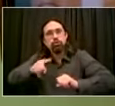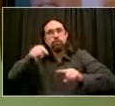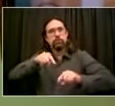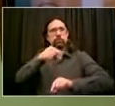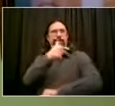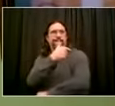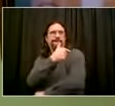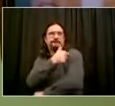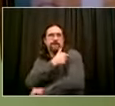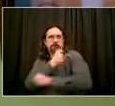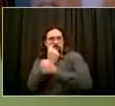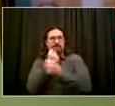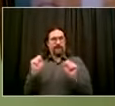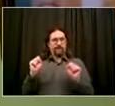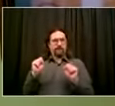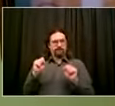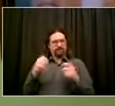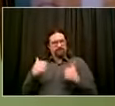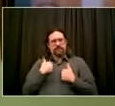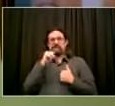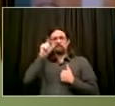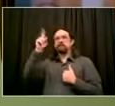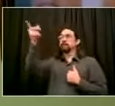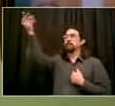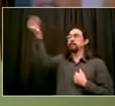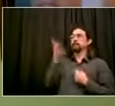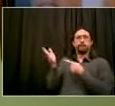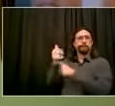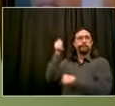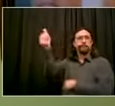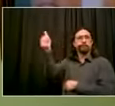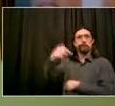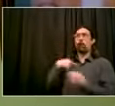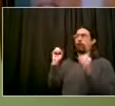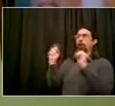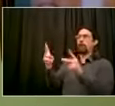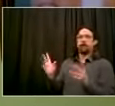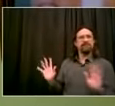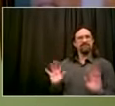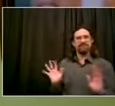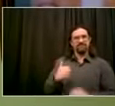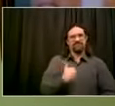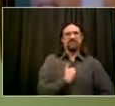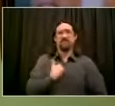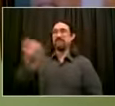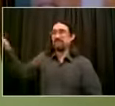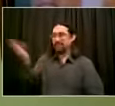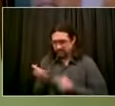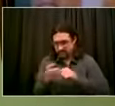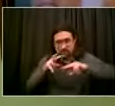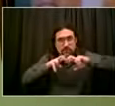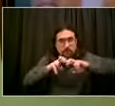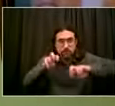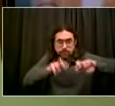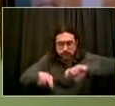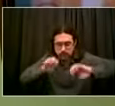friends and colleagues, but also their medical providers. And I do have a lot of confidence that if there is that independent